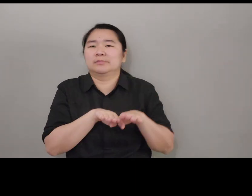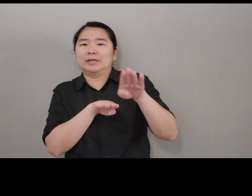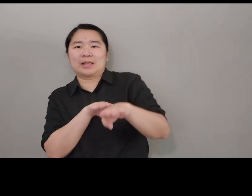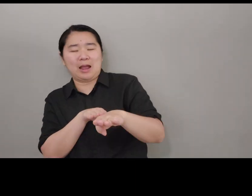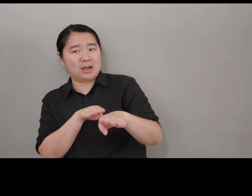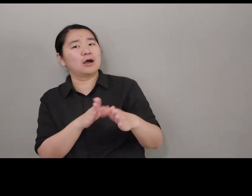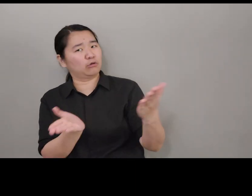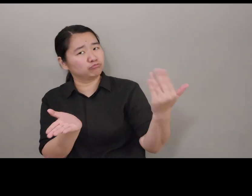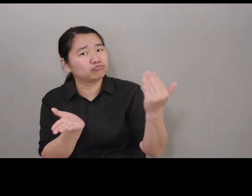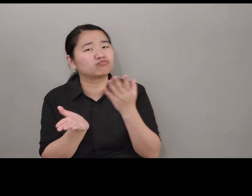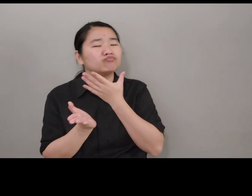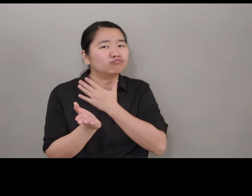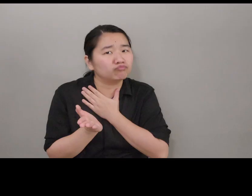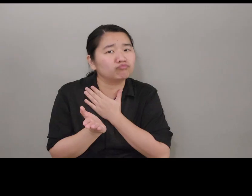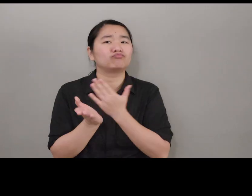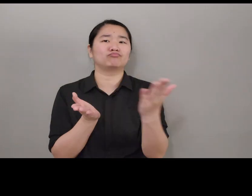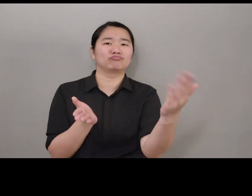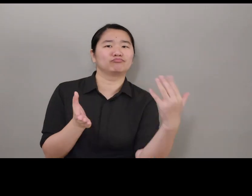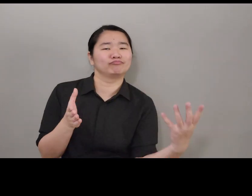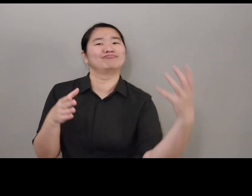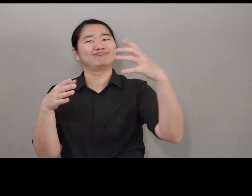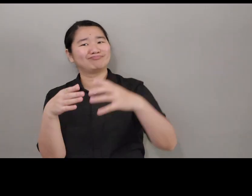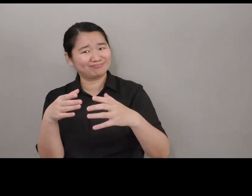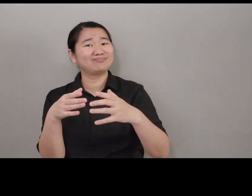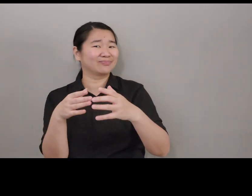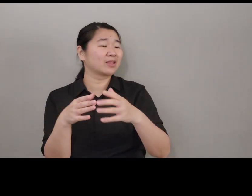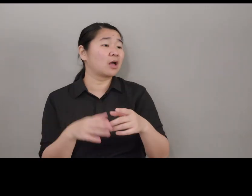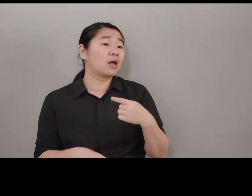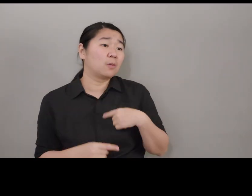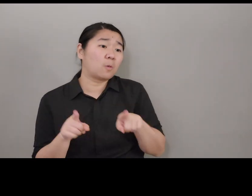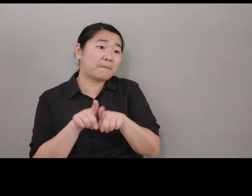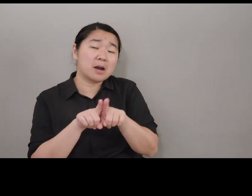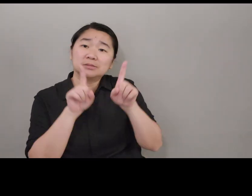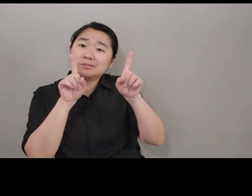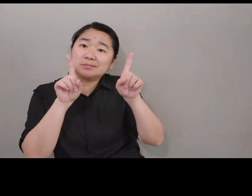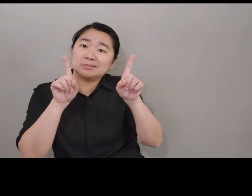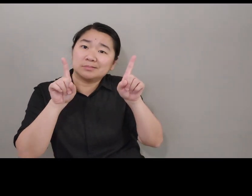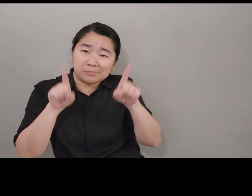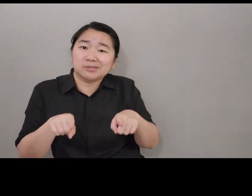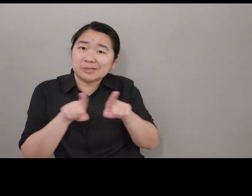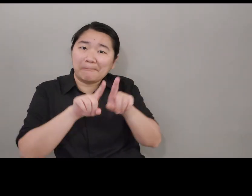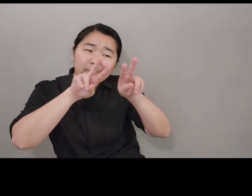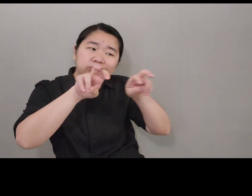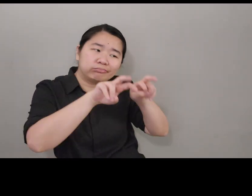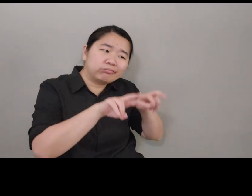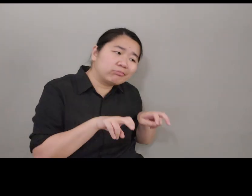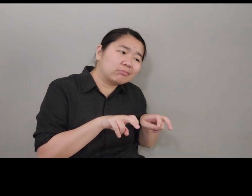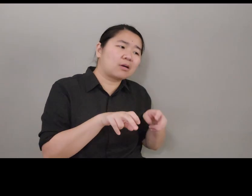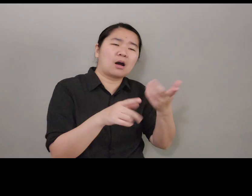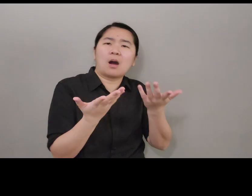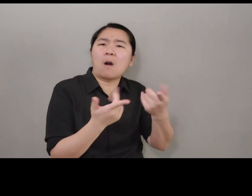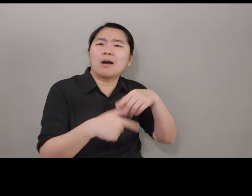find that organizations are struggling. They're struggling because there isn't enough knowledge. They're struggling because there aren't enough